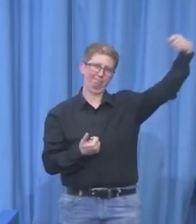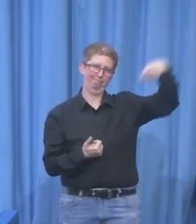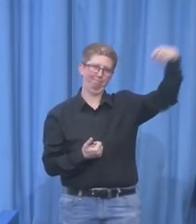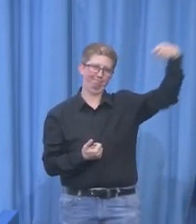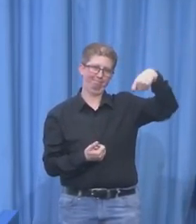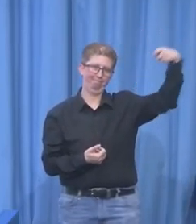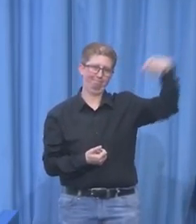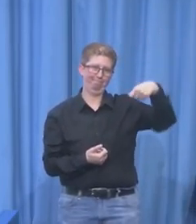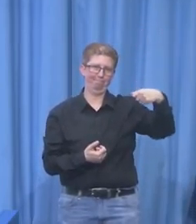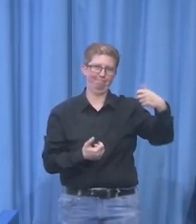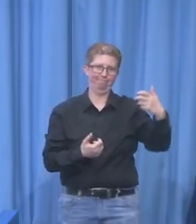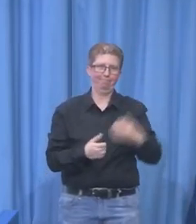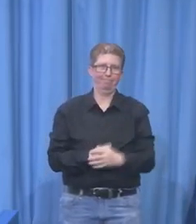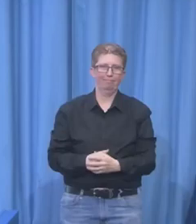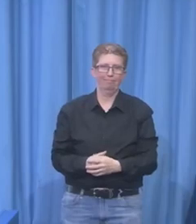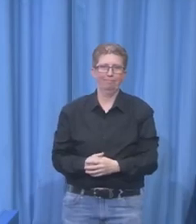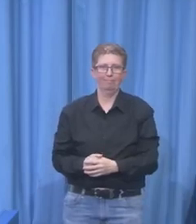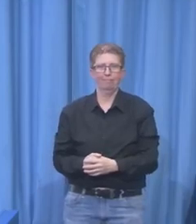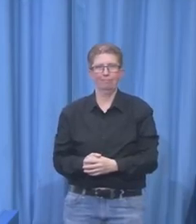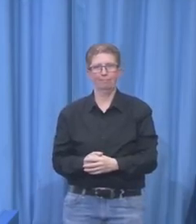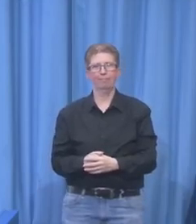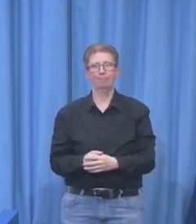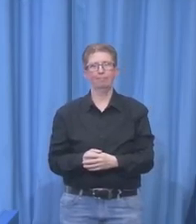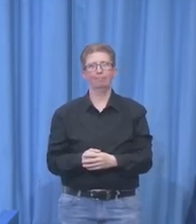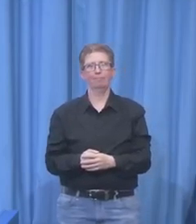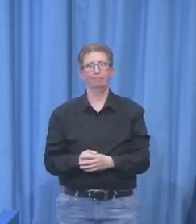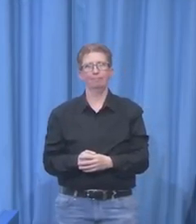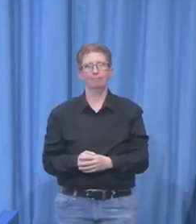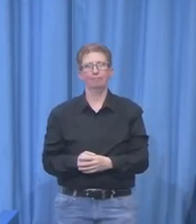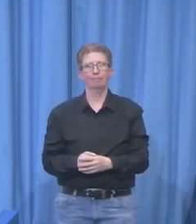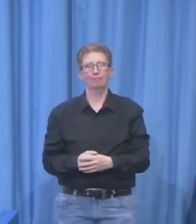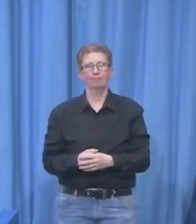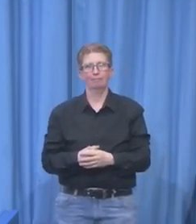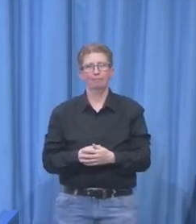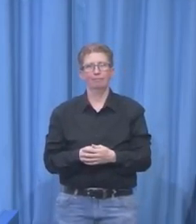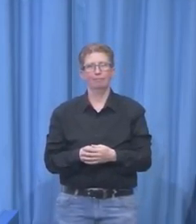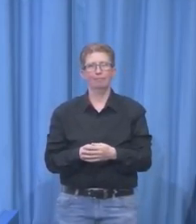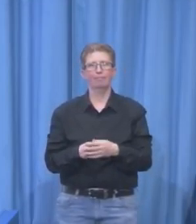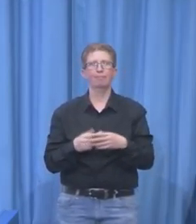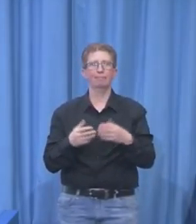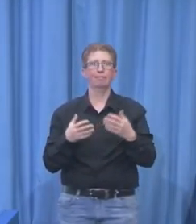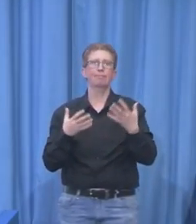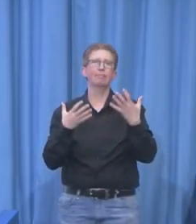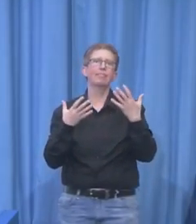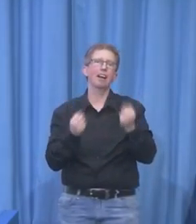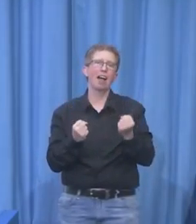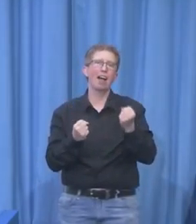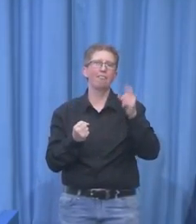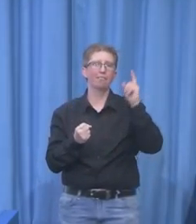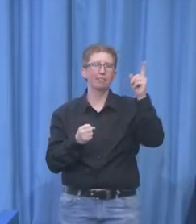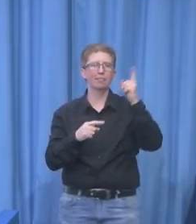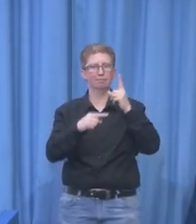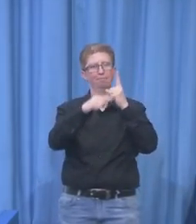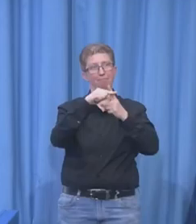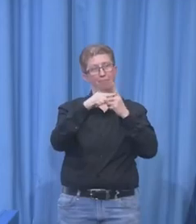benefits that come with people. Okay. Okay. I'm sorry,